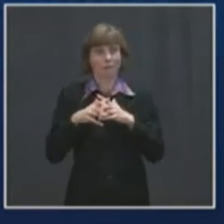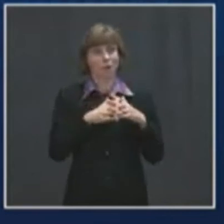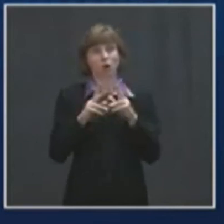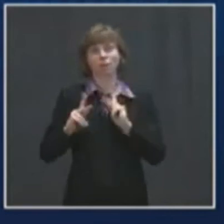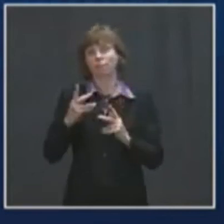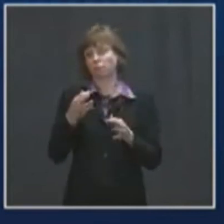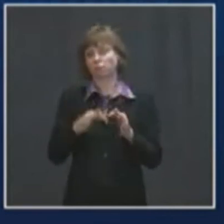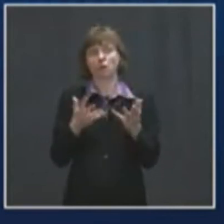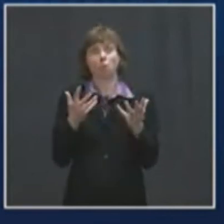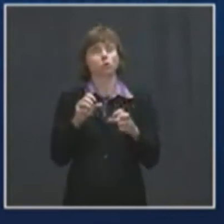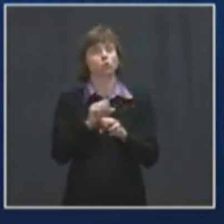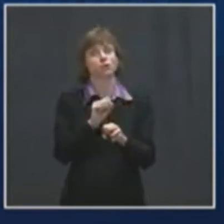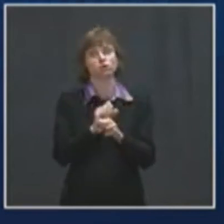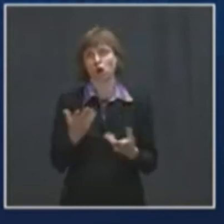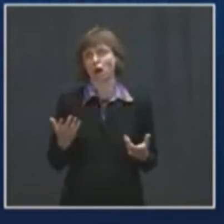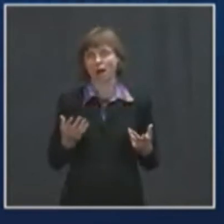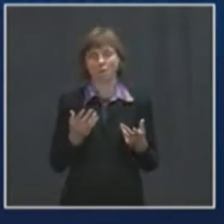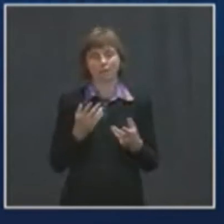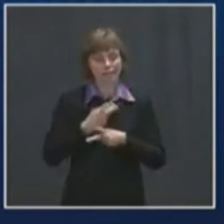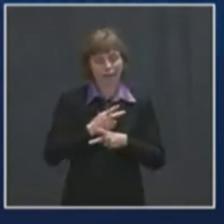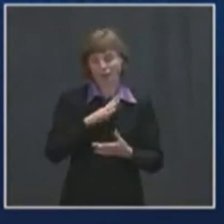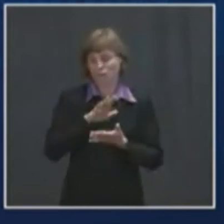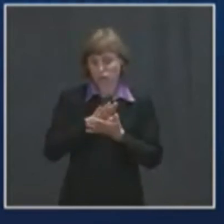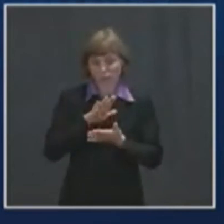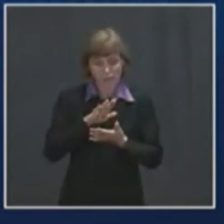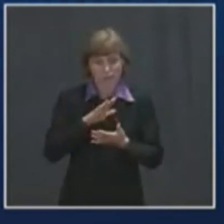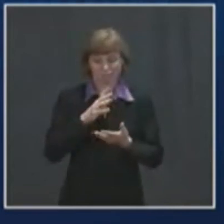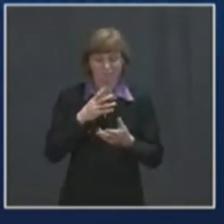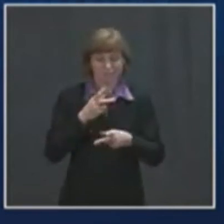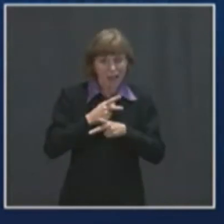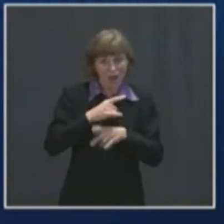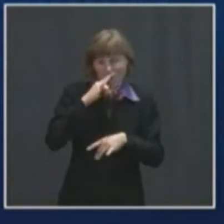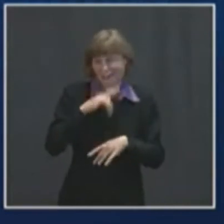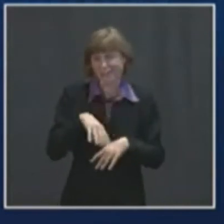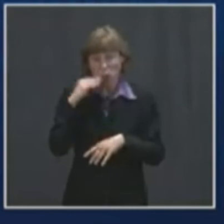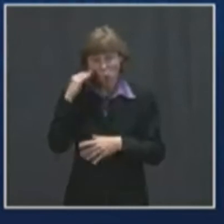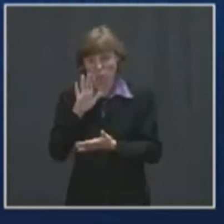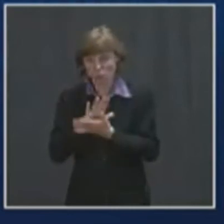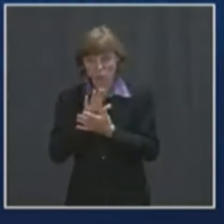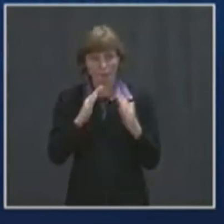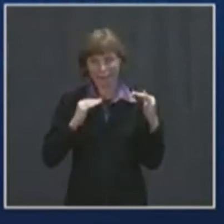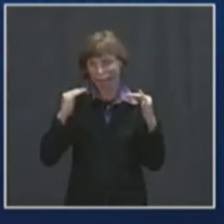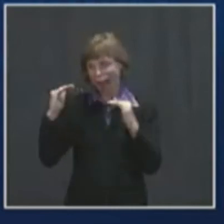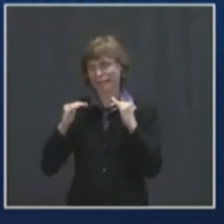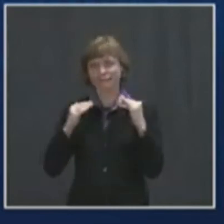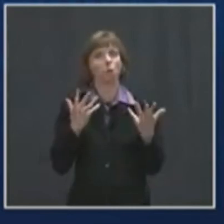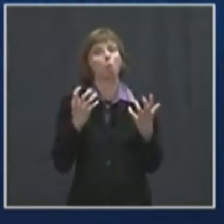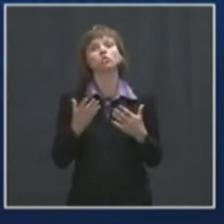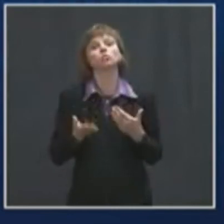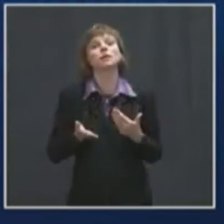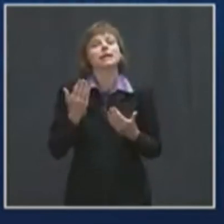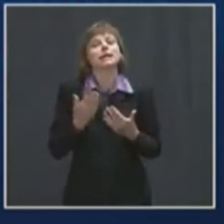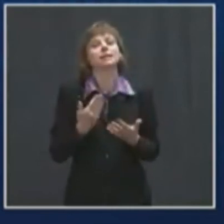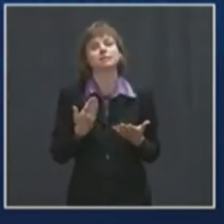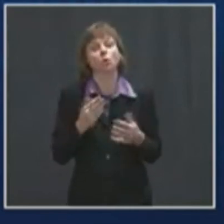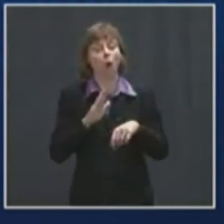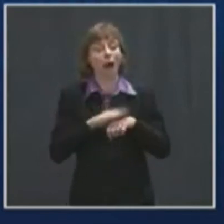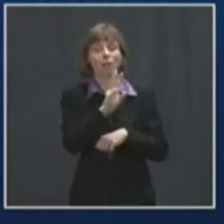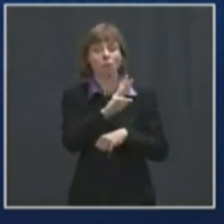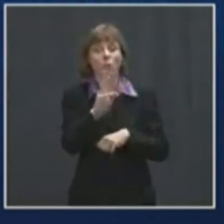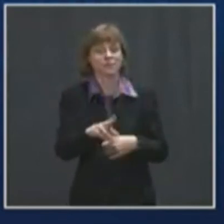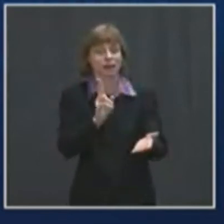job, take care of their kids, homeschool, balance everything everybody's balancing right now, just want to be able to go on a website and sign up for their vaccine. Now, one of